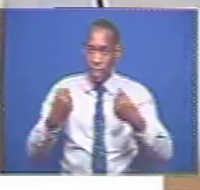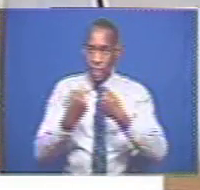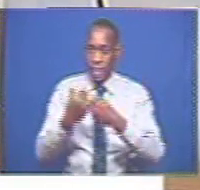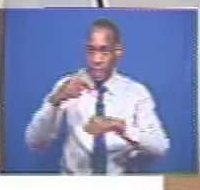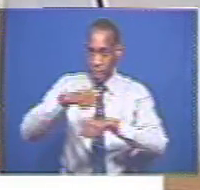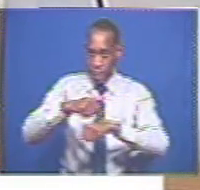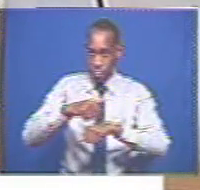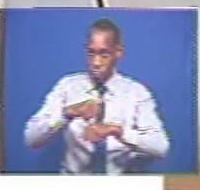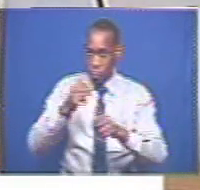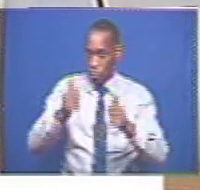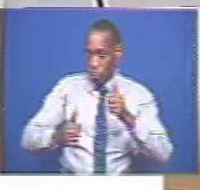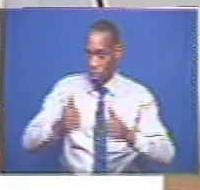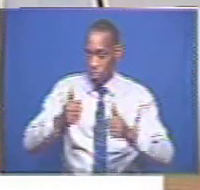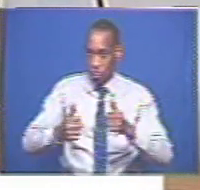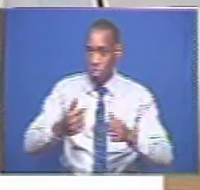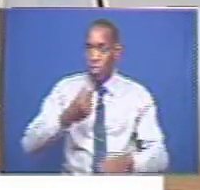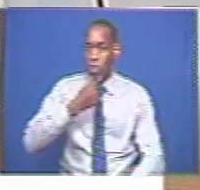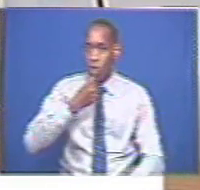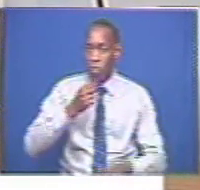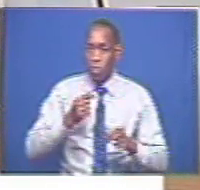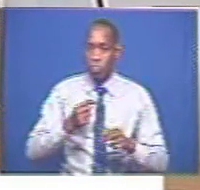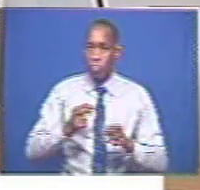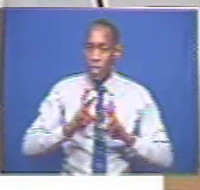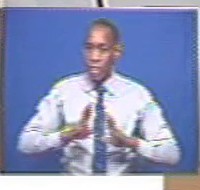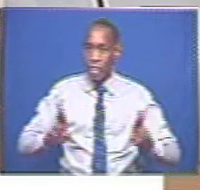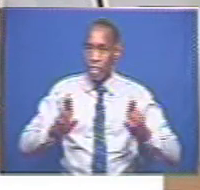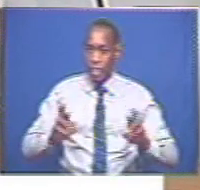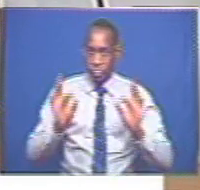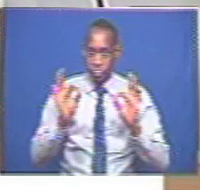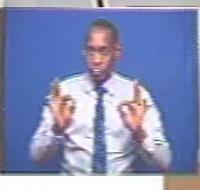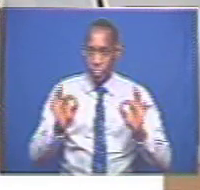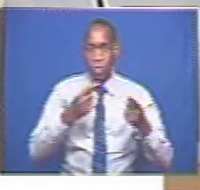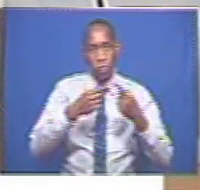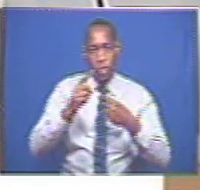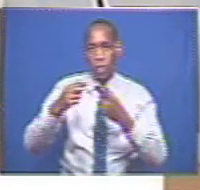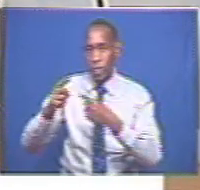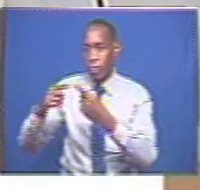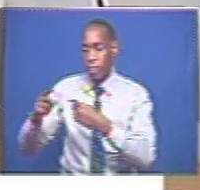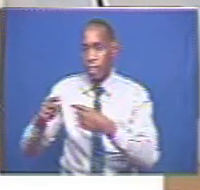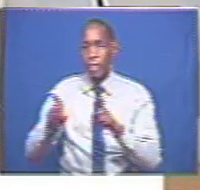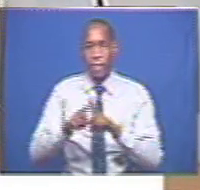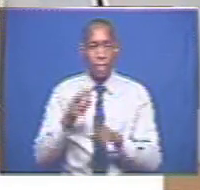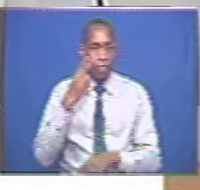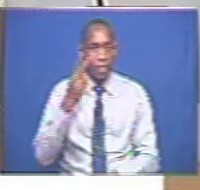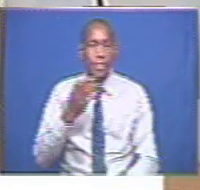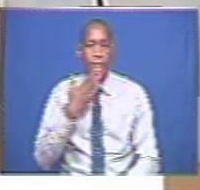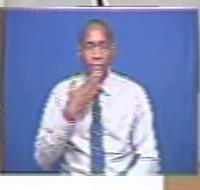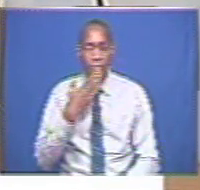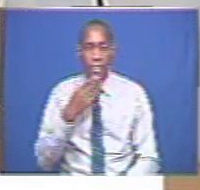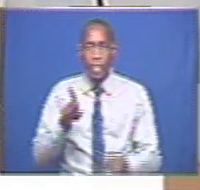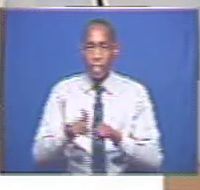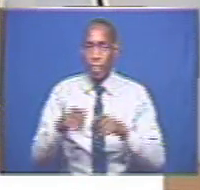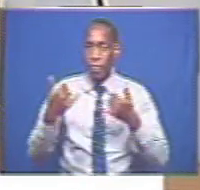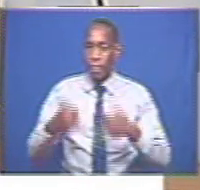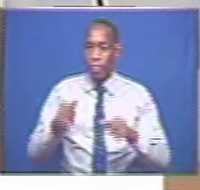when Gourmet are really on a fine form and a fine run, and we can also see FC Leopards, they haven't played a lot of